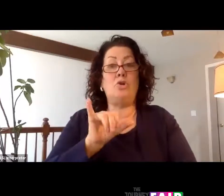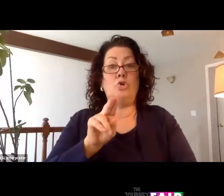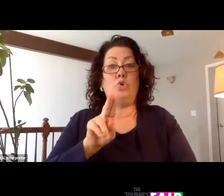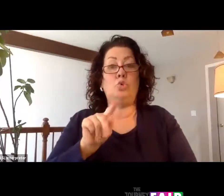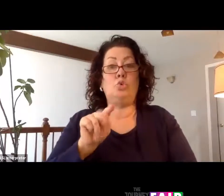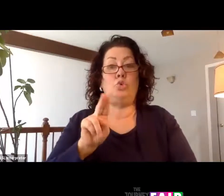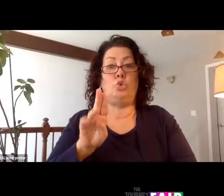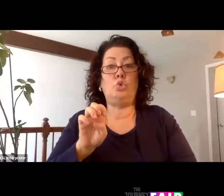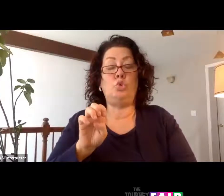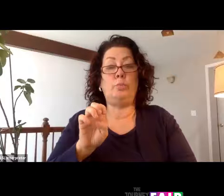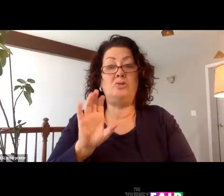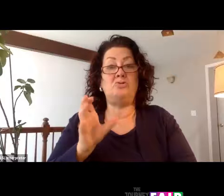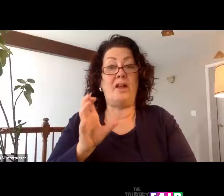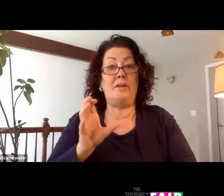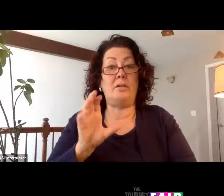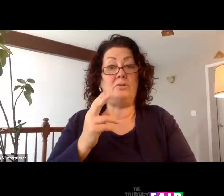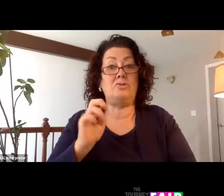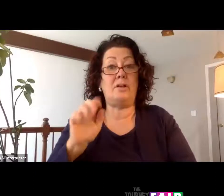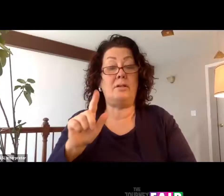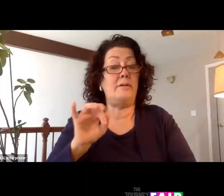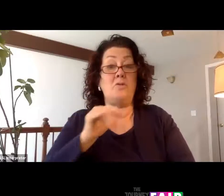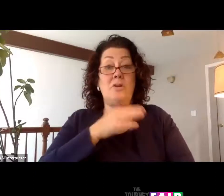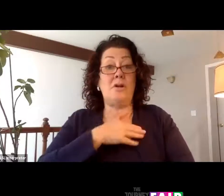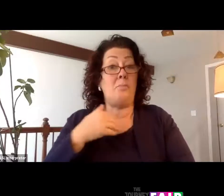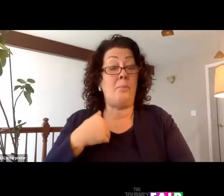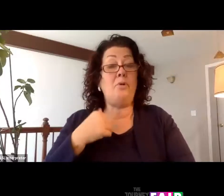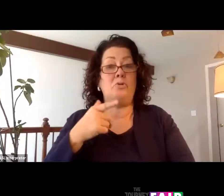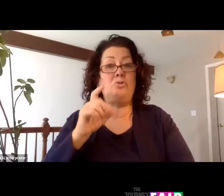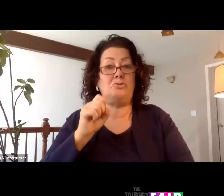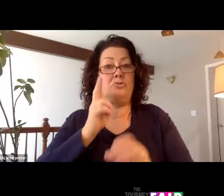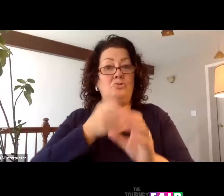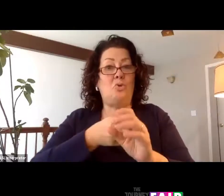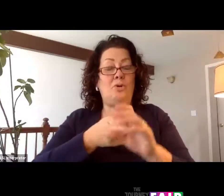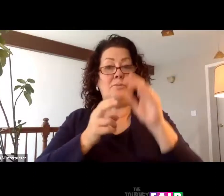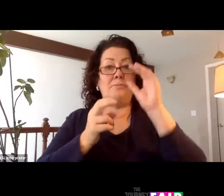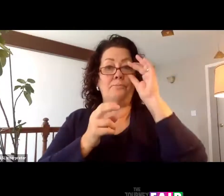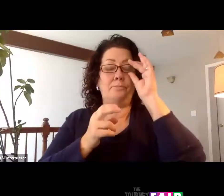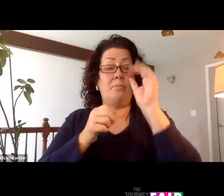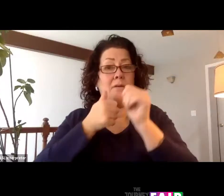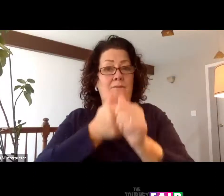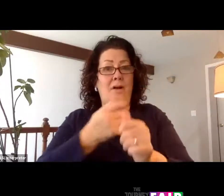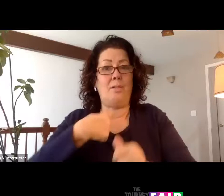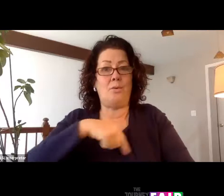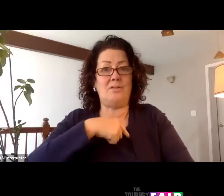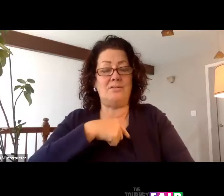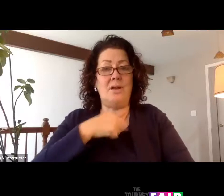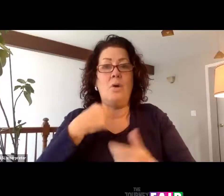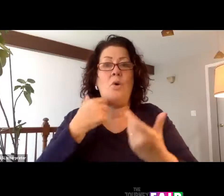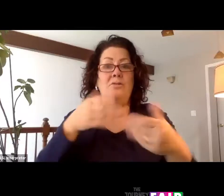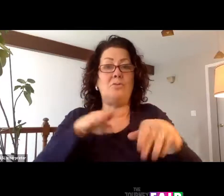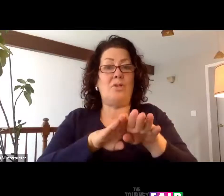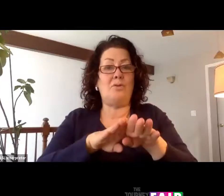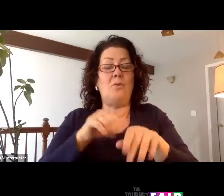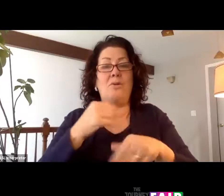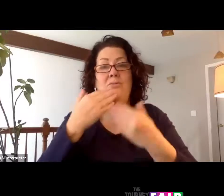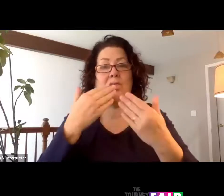at this point, if you're not a member of, a follower of, you should definitely do that. And so I just wanted to close by thanking